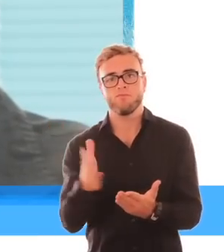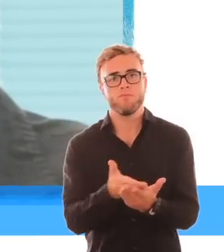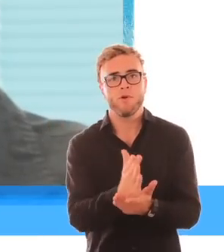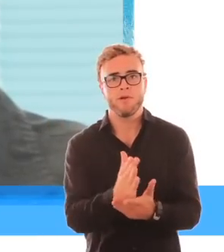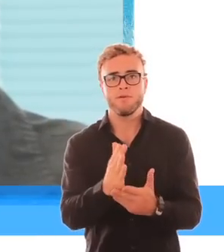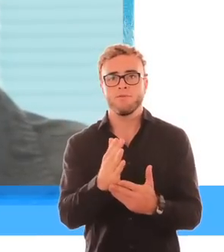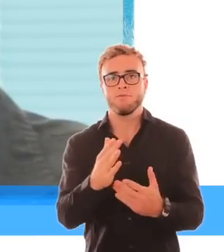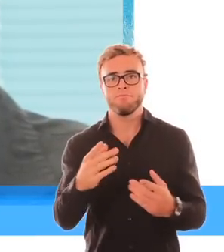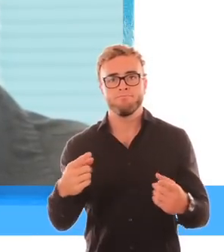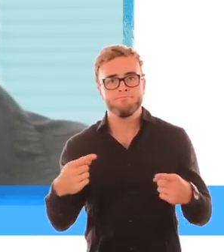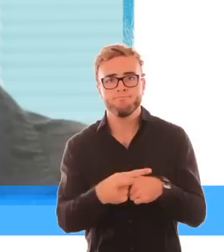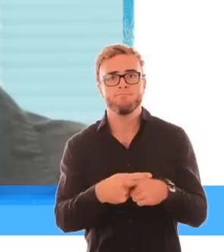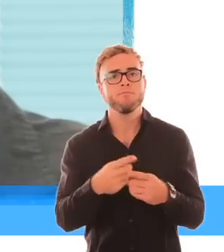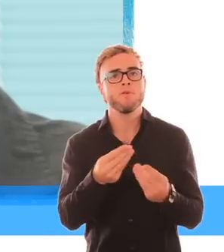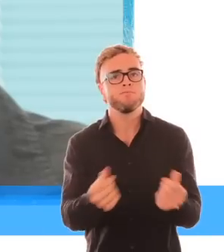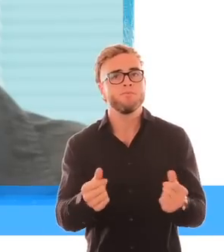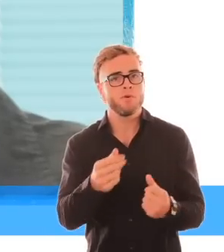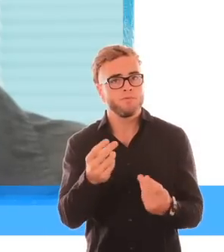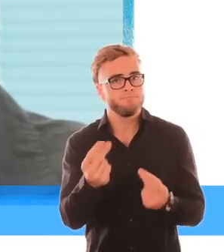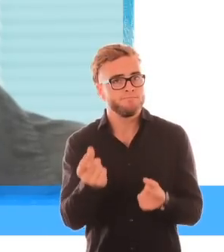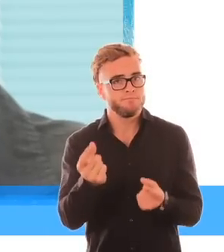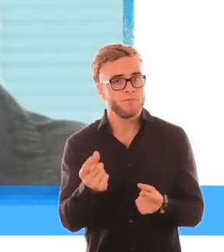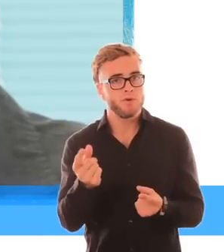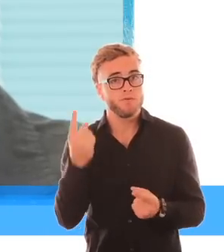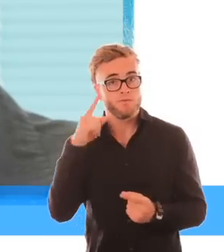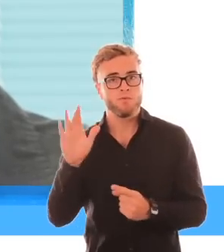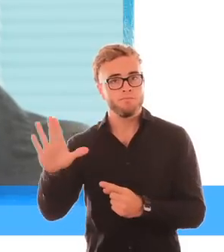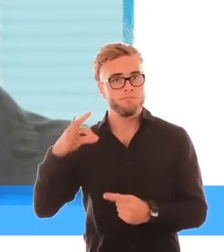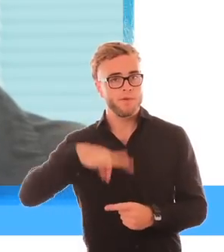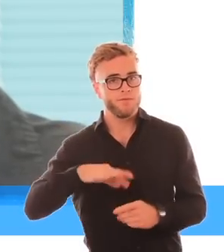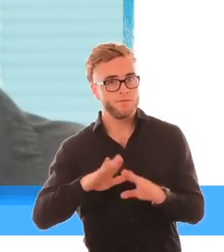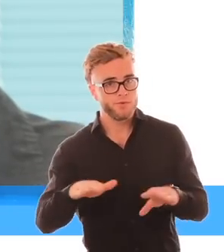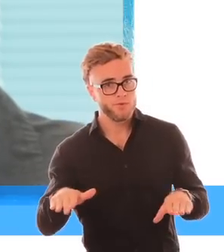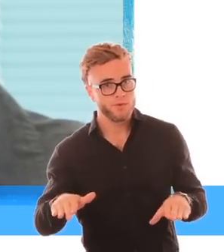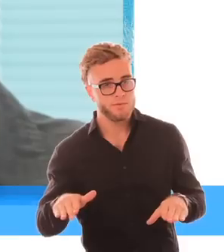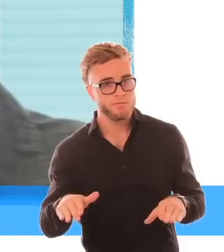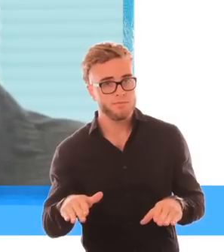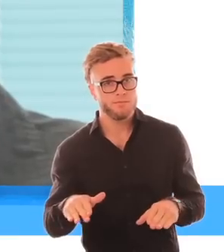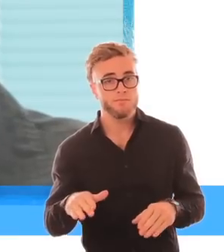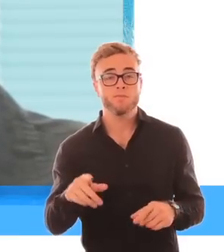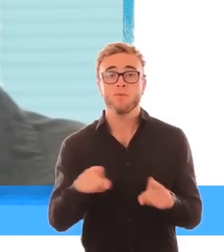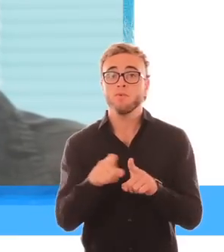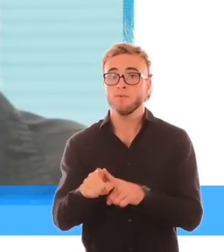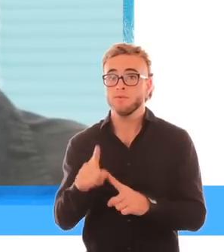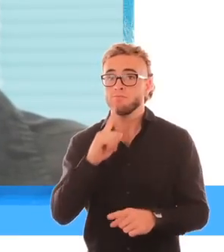rights violations are dealt with promptly to the benefit of children. It is important especially